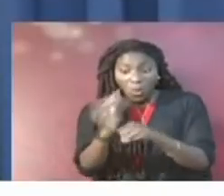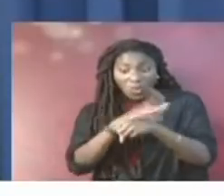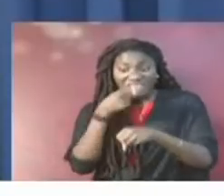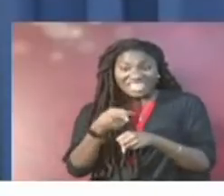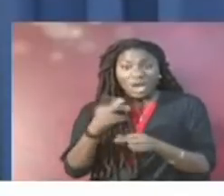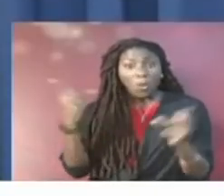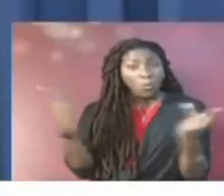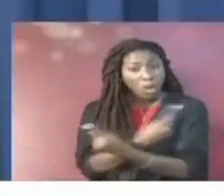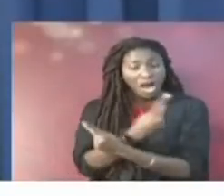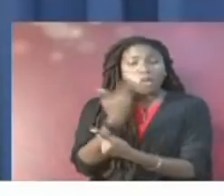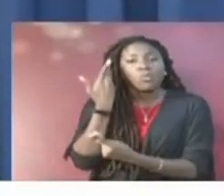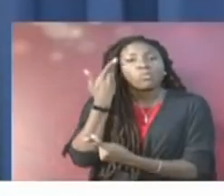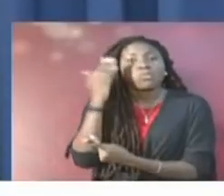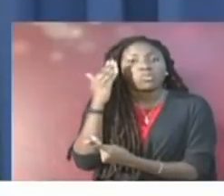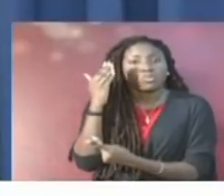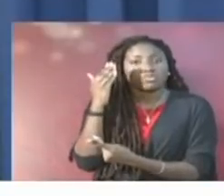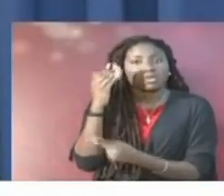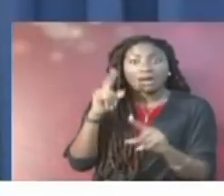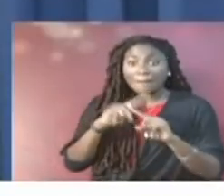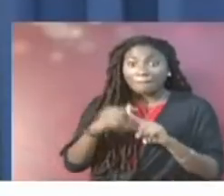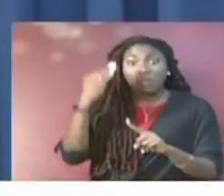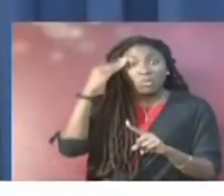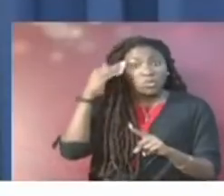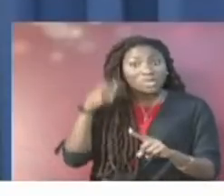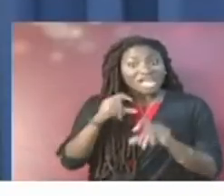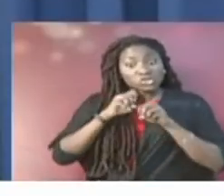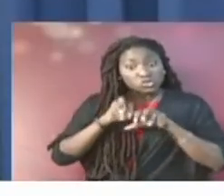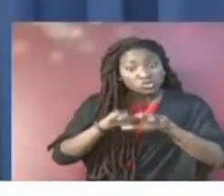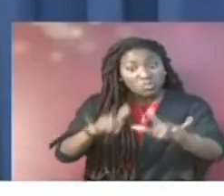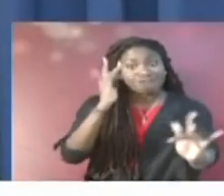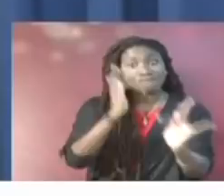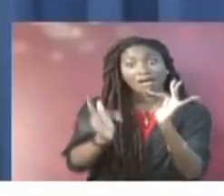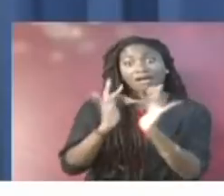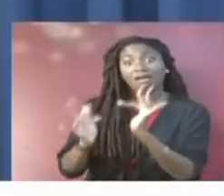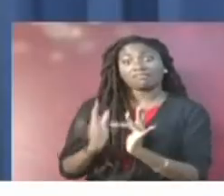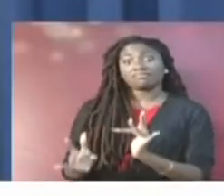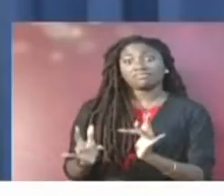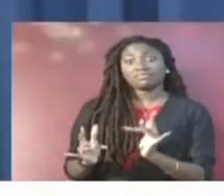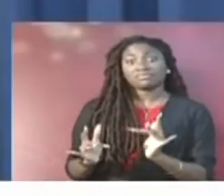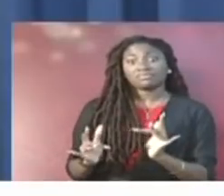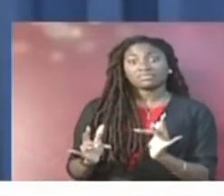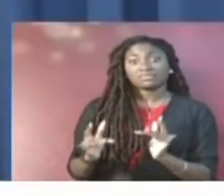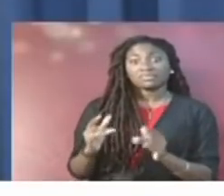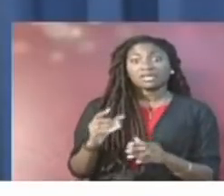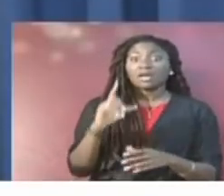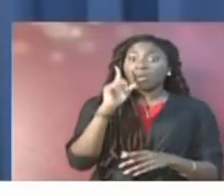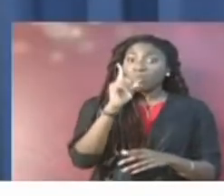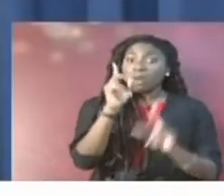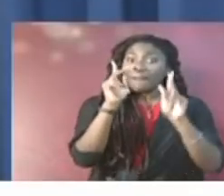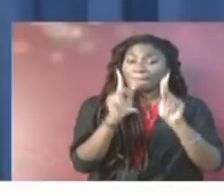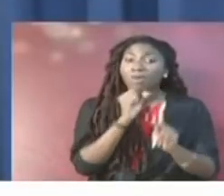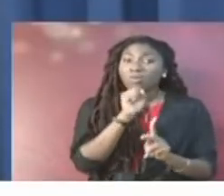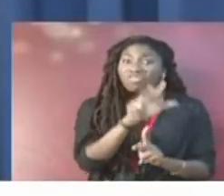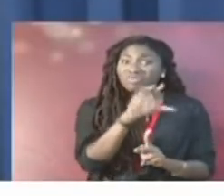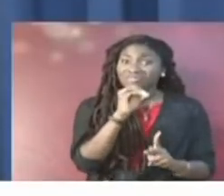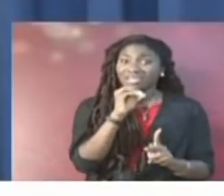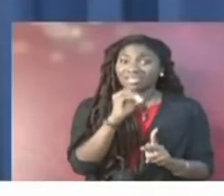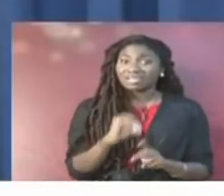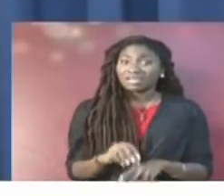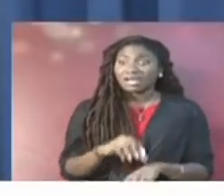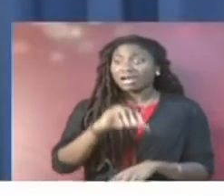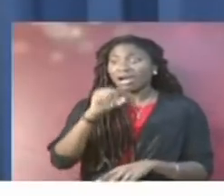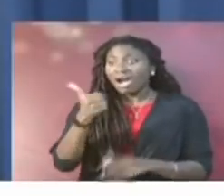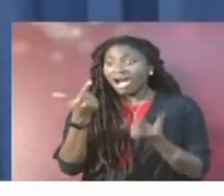Having noted, as Dr. Hinds would have indicated, we did see a couple deaths in younger people, one in the 30s, a couple in the 40s,